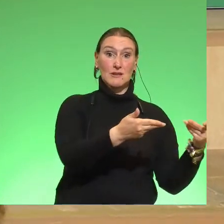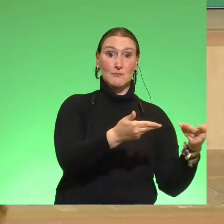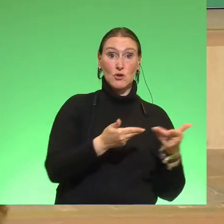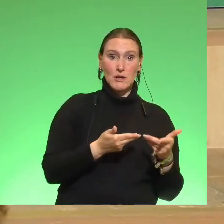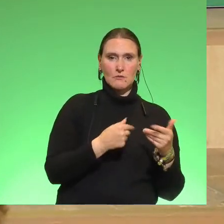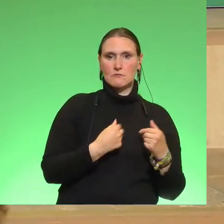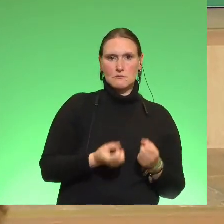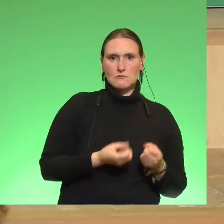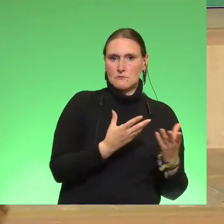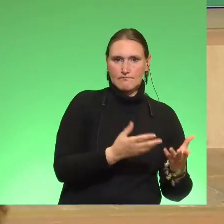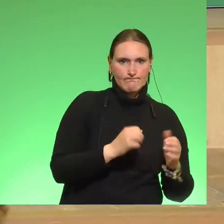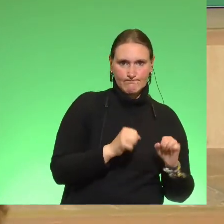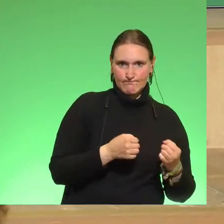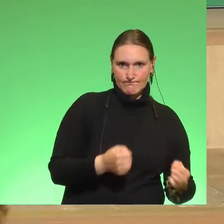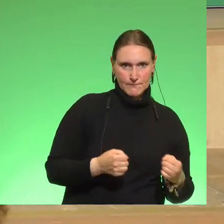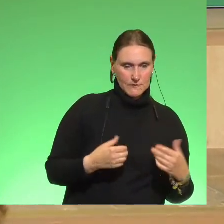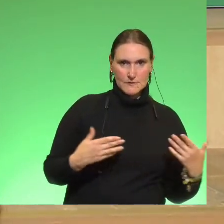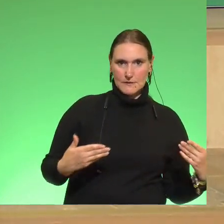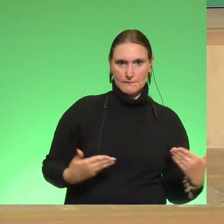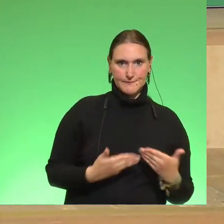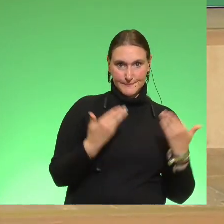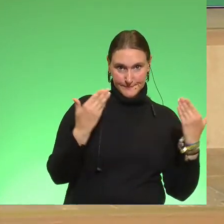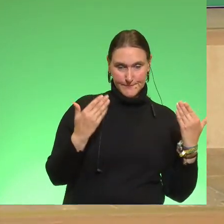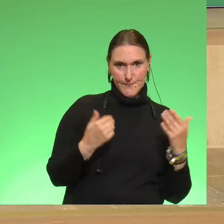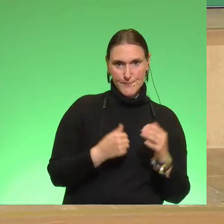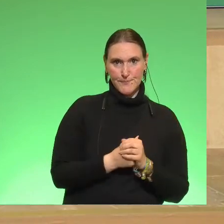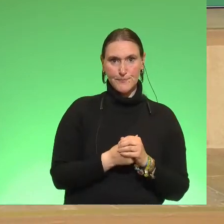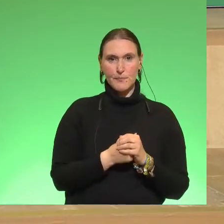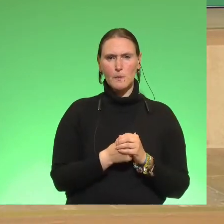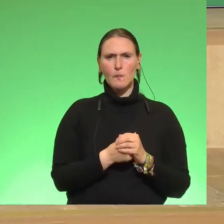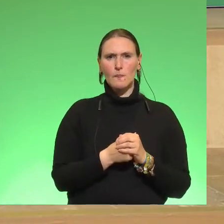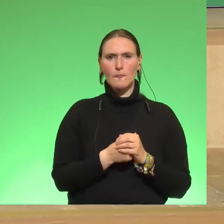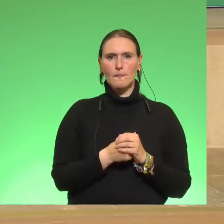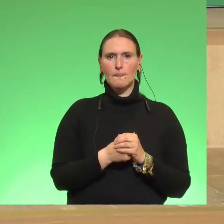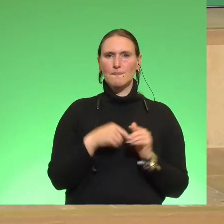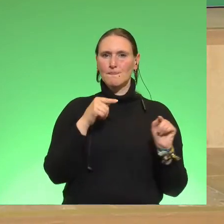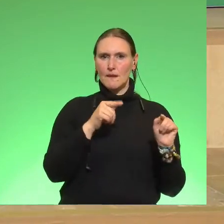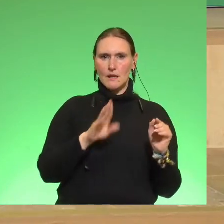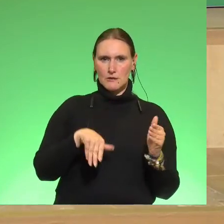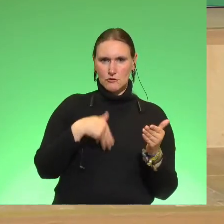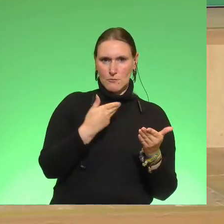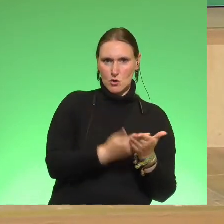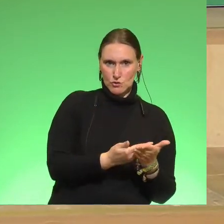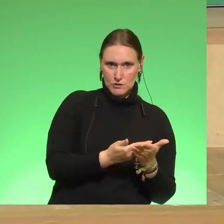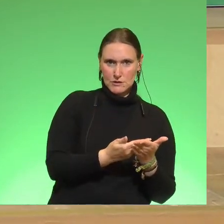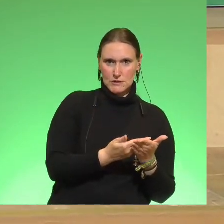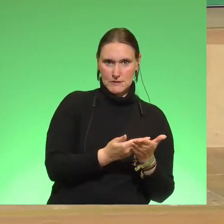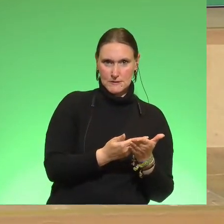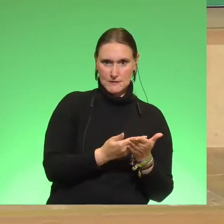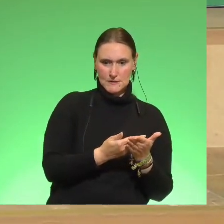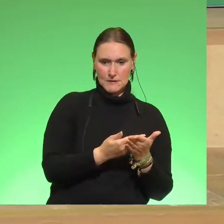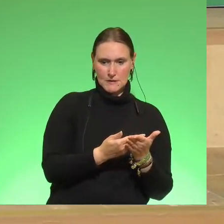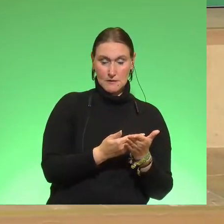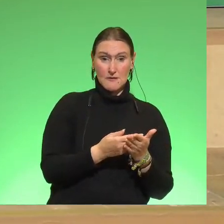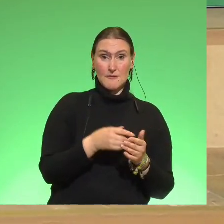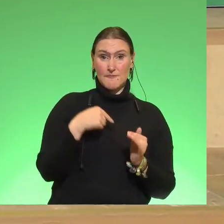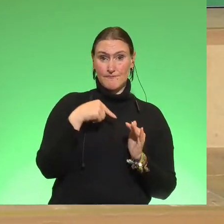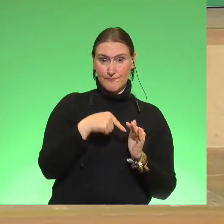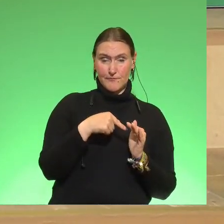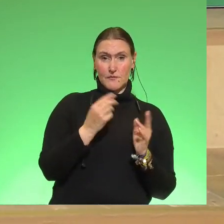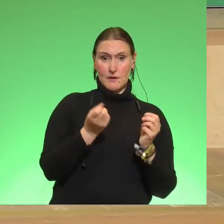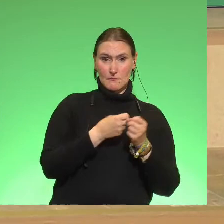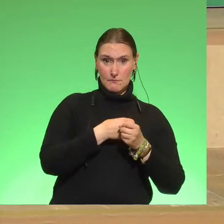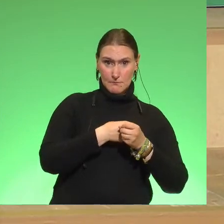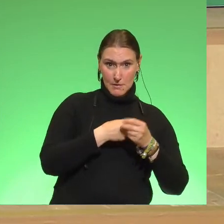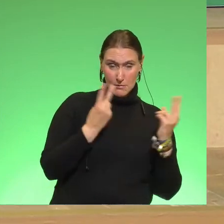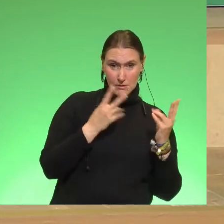a sentence of Fred Moulton. Only supposed to self-denunciate in public, this comes down to working